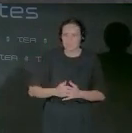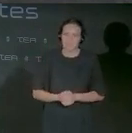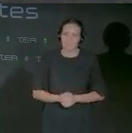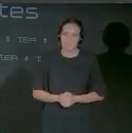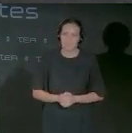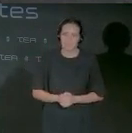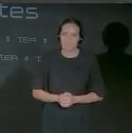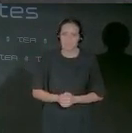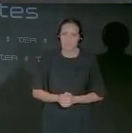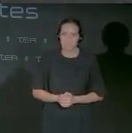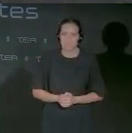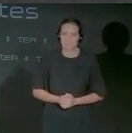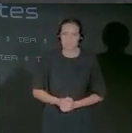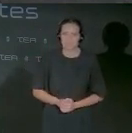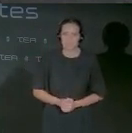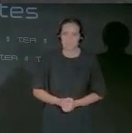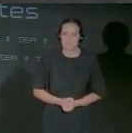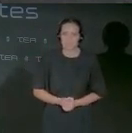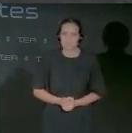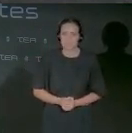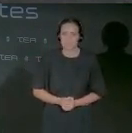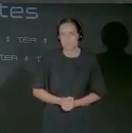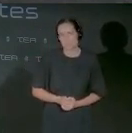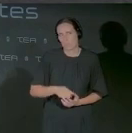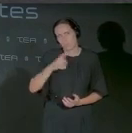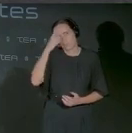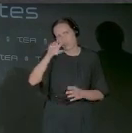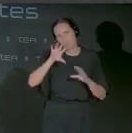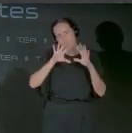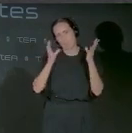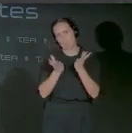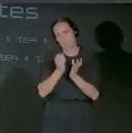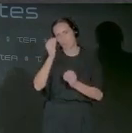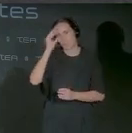new. It's been existing for a long time